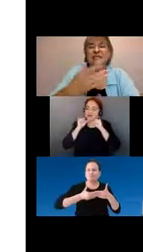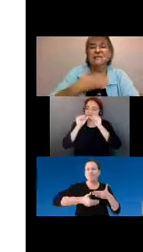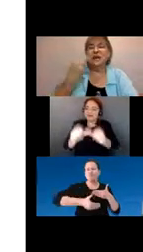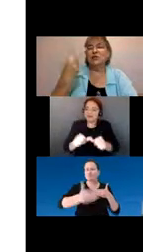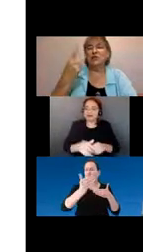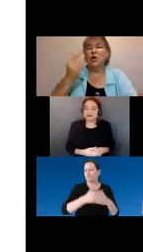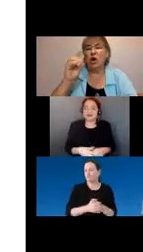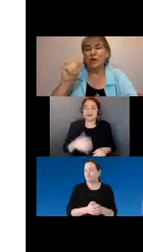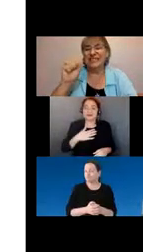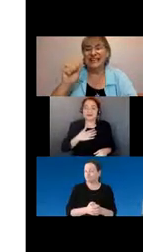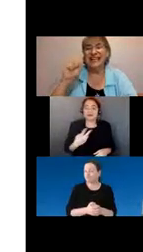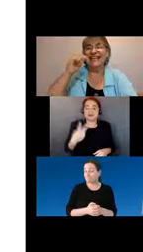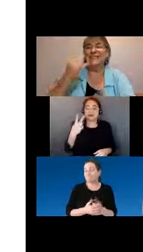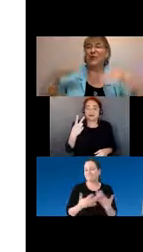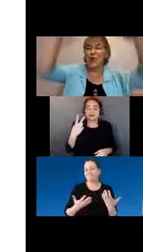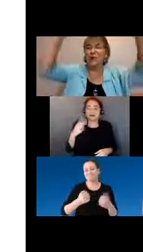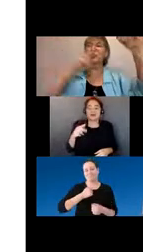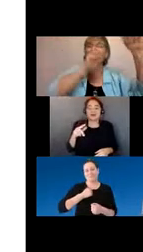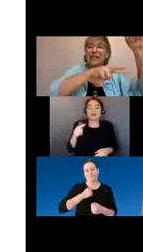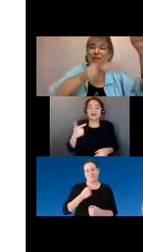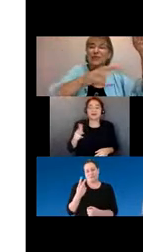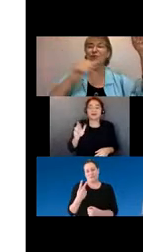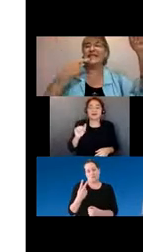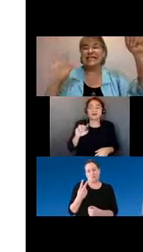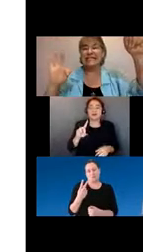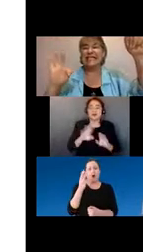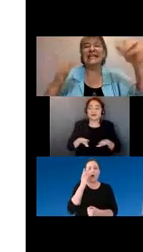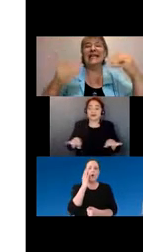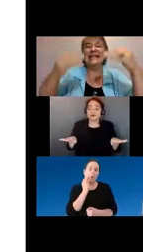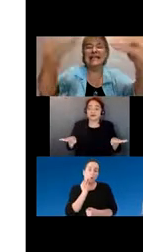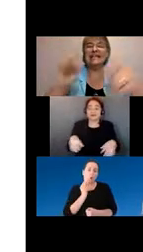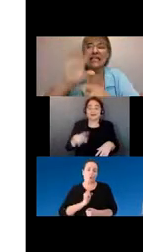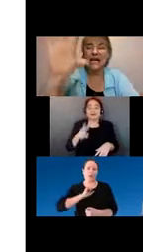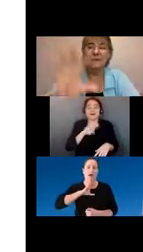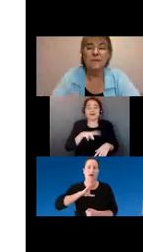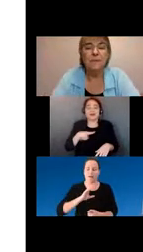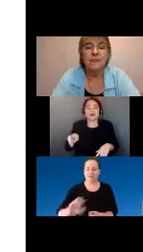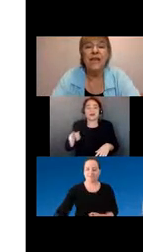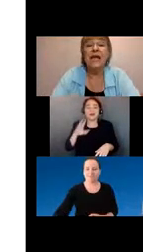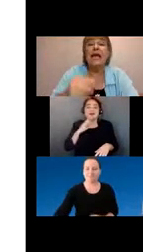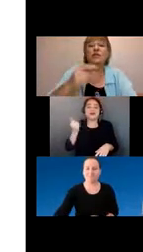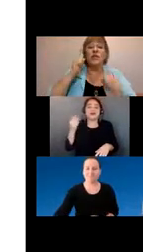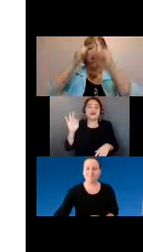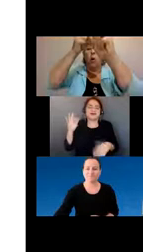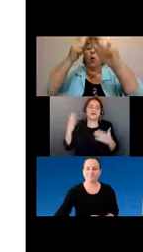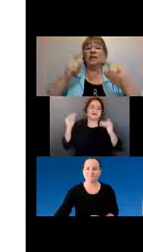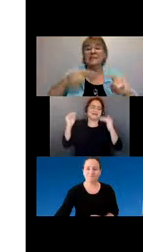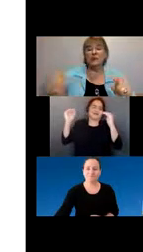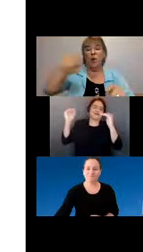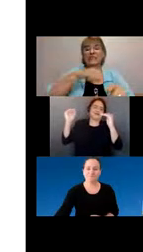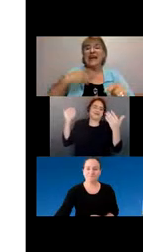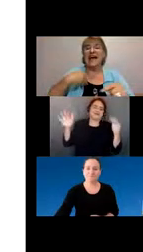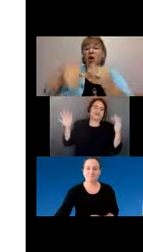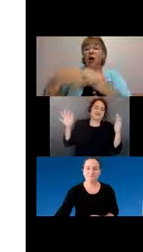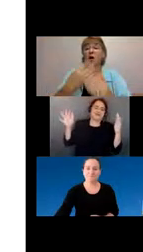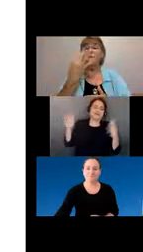So this is my two GODAs. They're grown 22 and 19. Next slide. So the goal is we